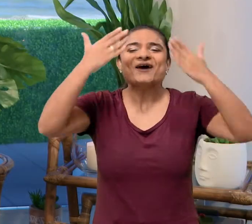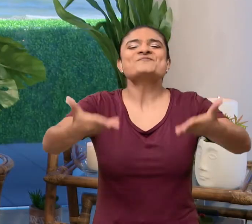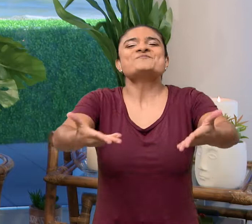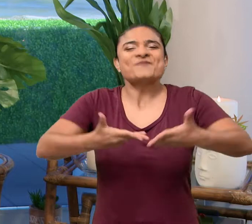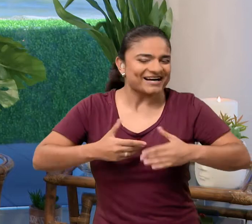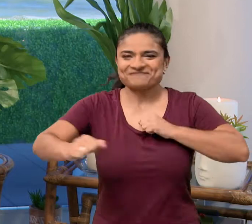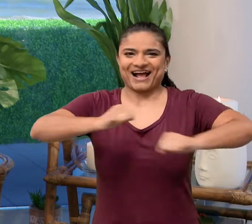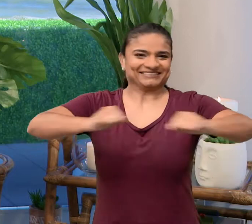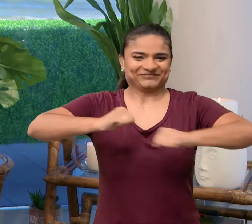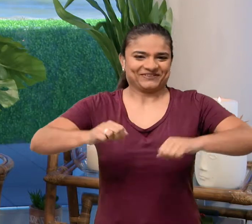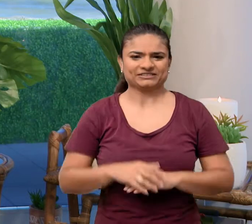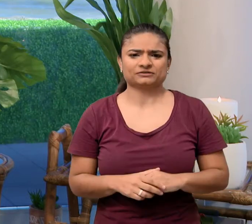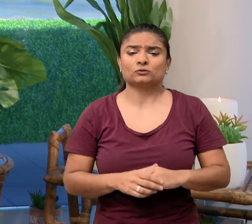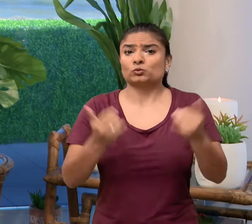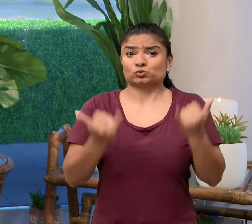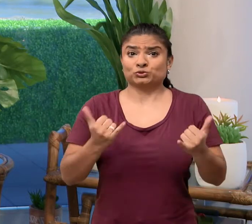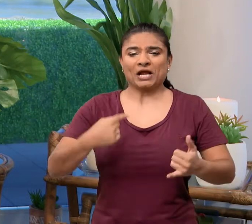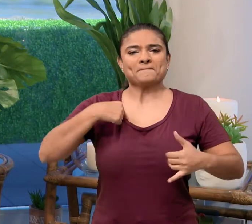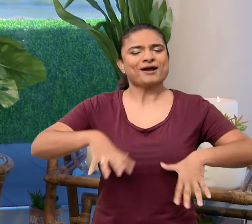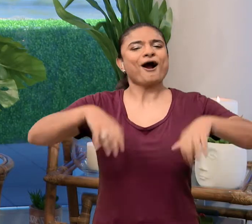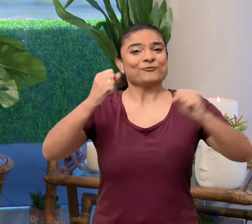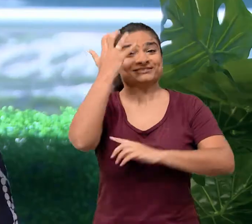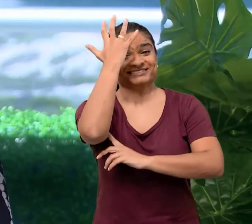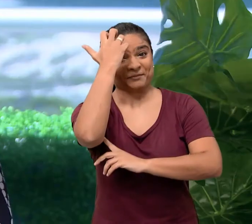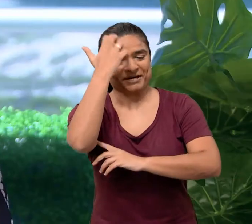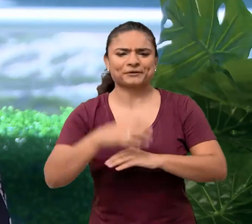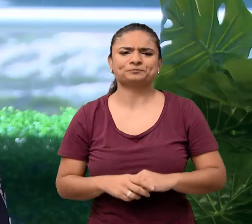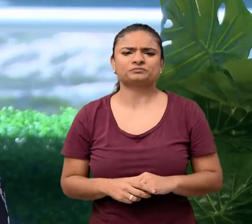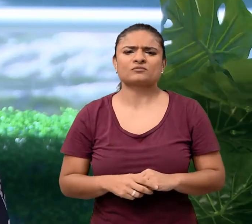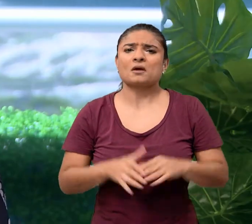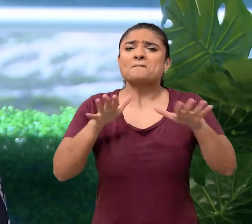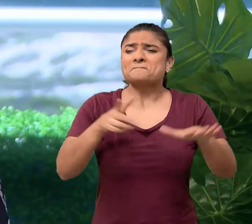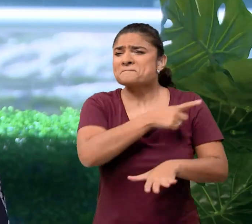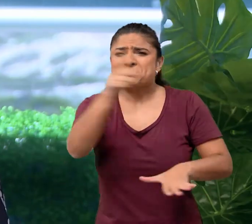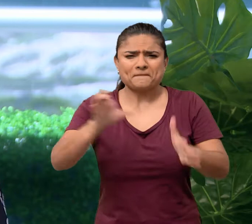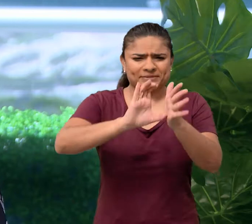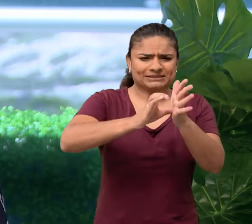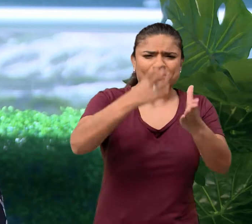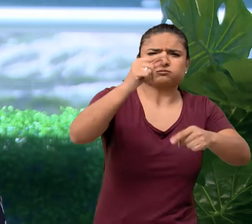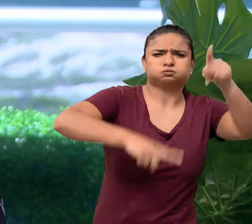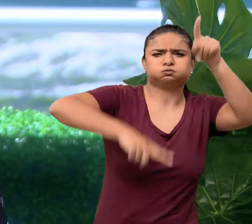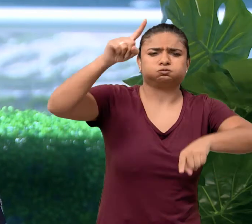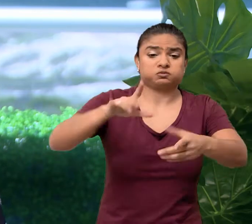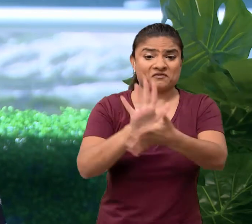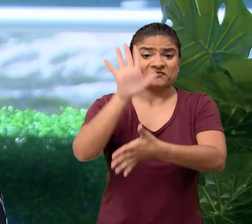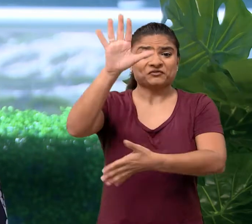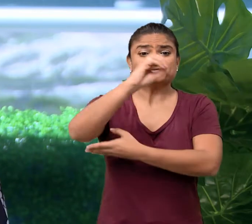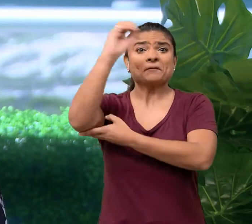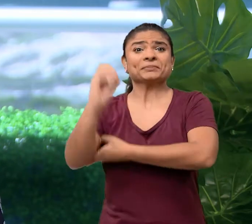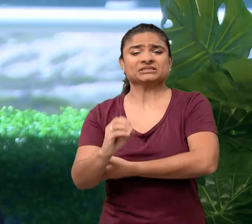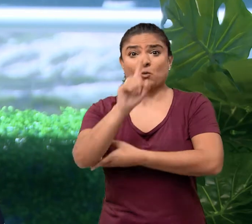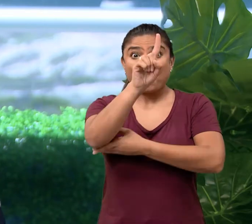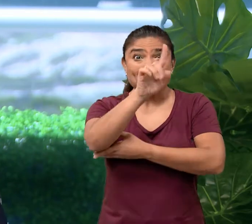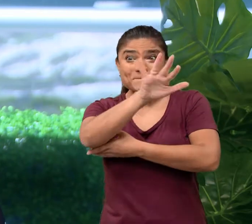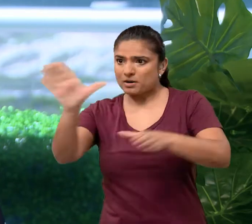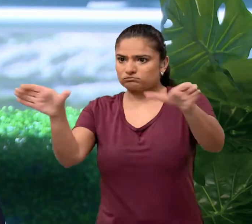Hello and welcome to Activated with me, your host, Taryn Tomlinson. People with disabilities make up an estimated 1 billion or